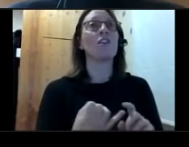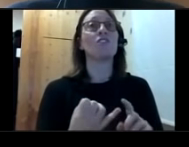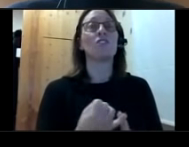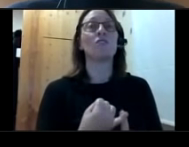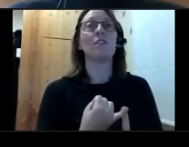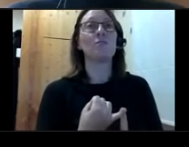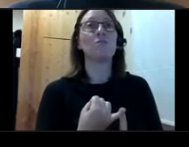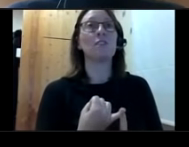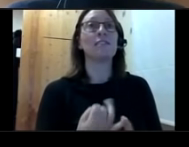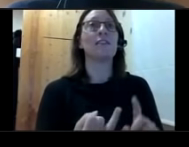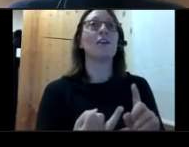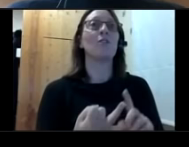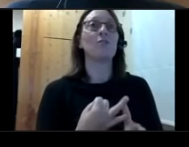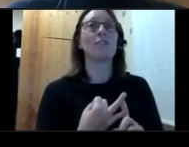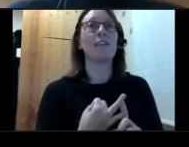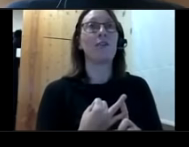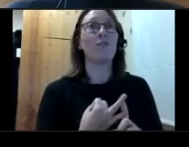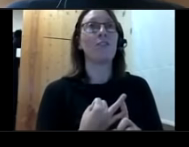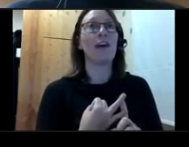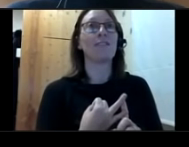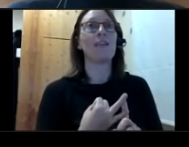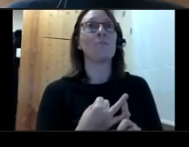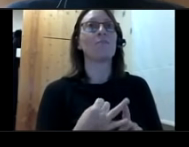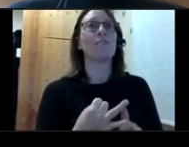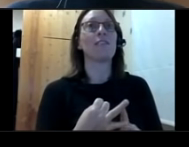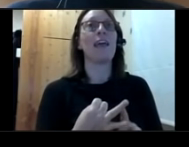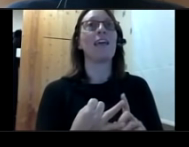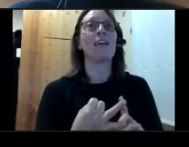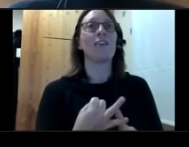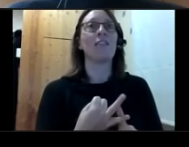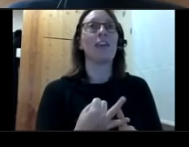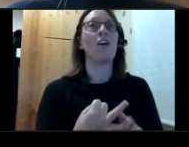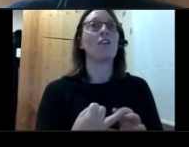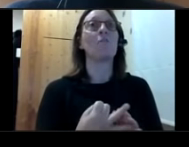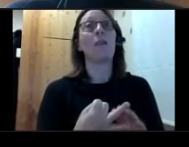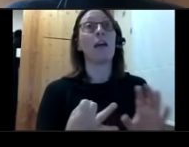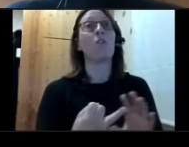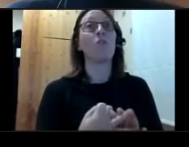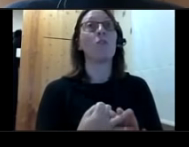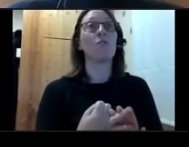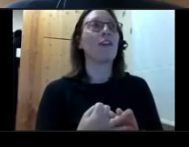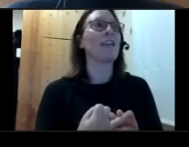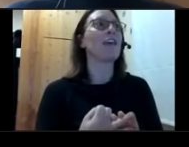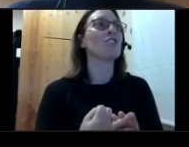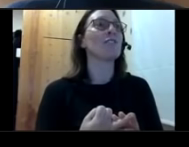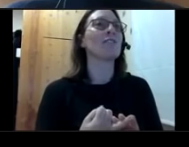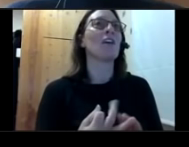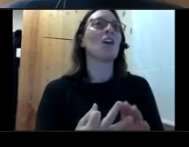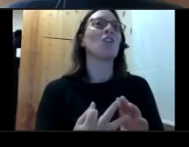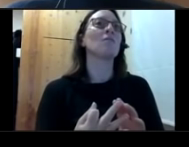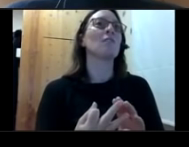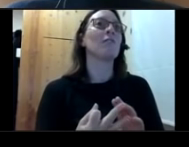regulations. Do you need an audit? Who's going to sign off that statement to say that they are complying or not with the